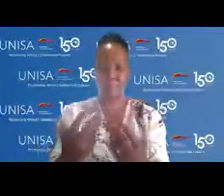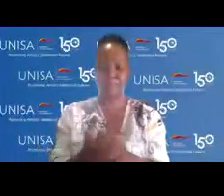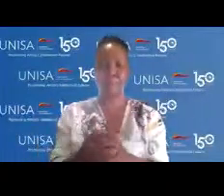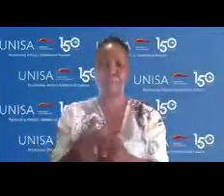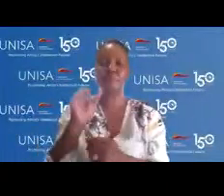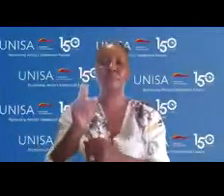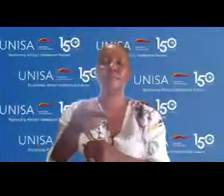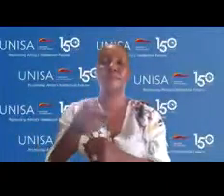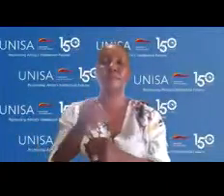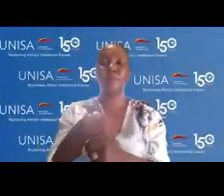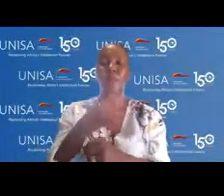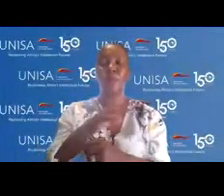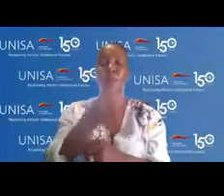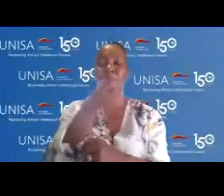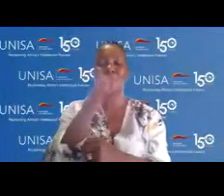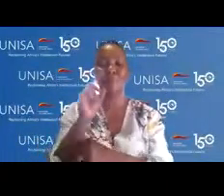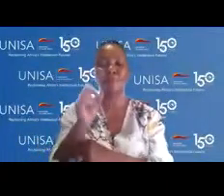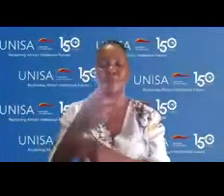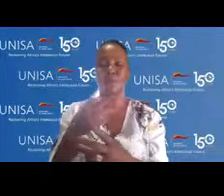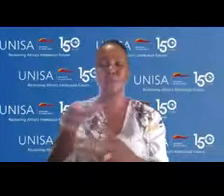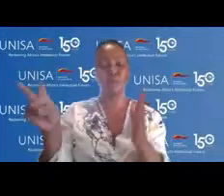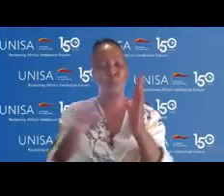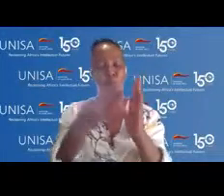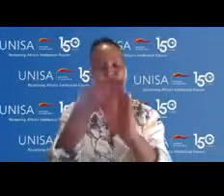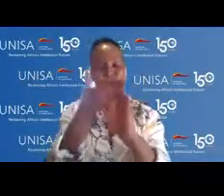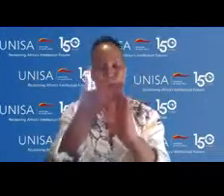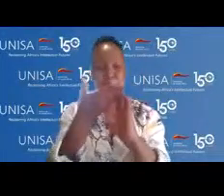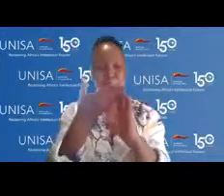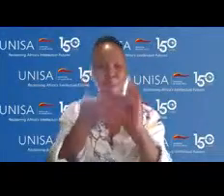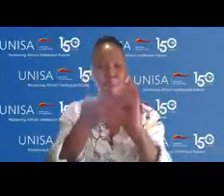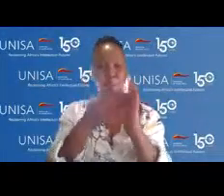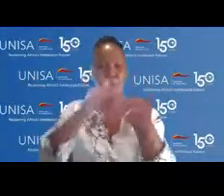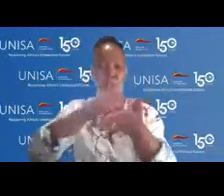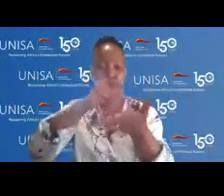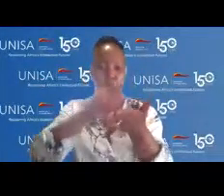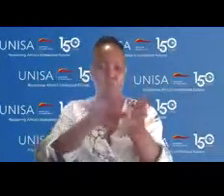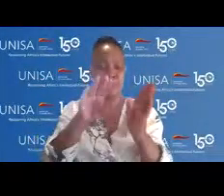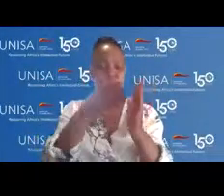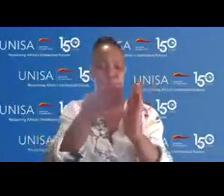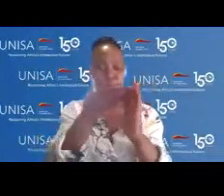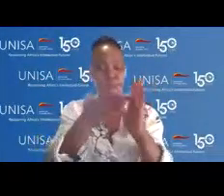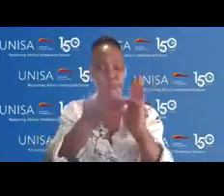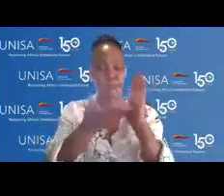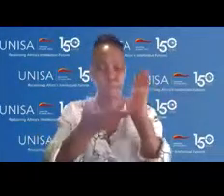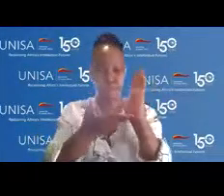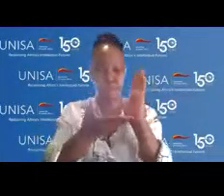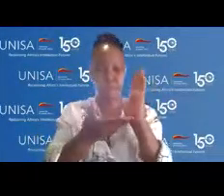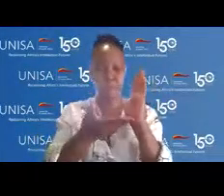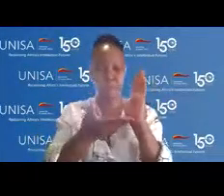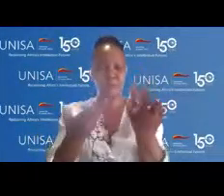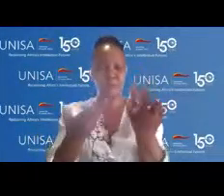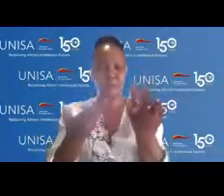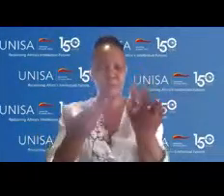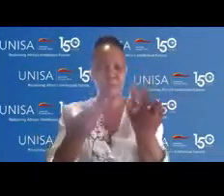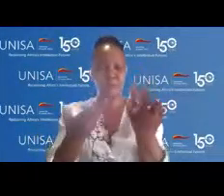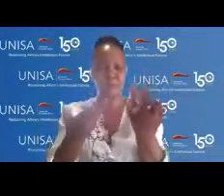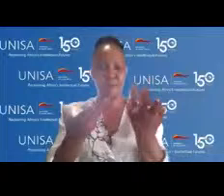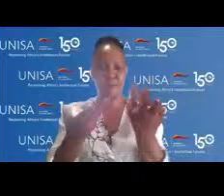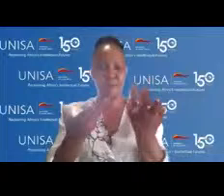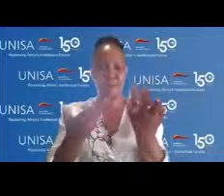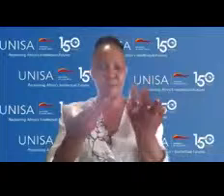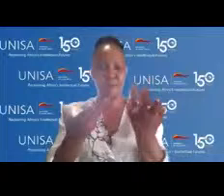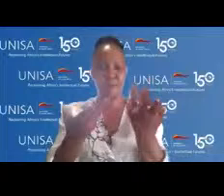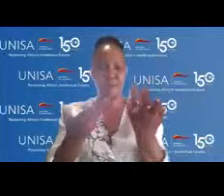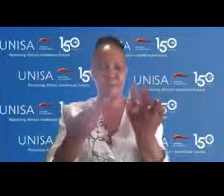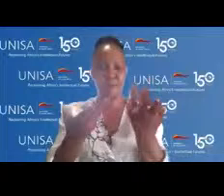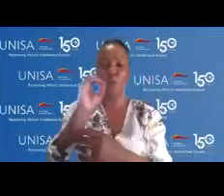highlight here is if you actually look at this, all the apps that's available, then I go to apps, you'll see this Copilot that we've been talking